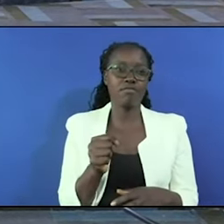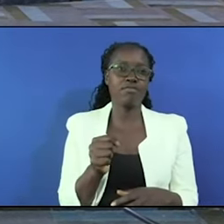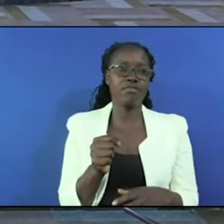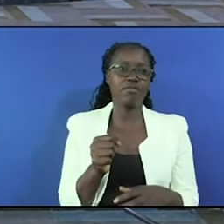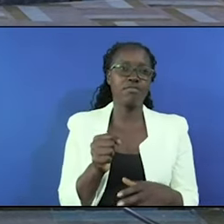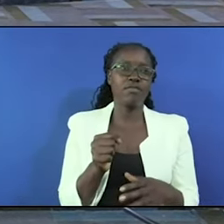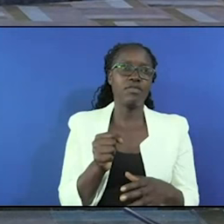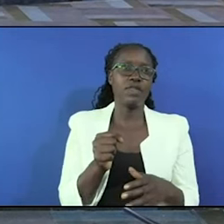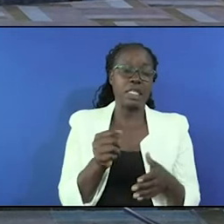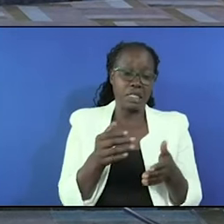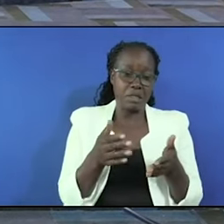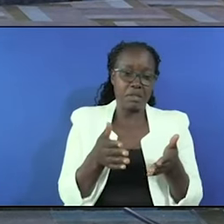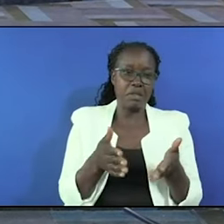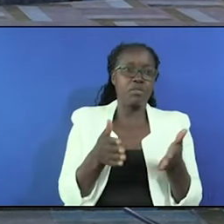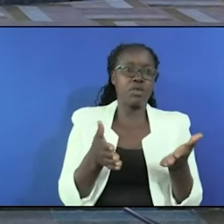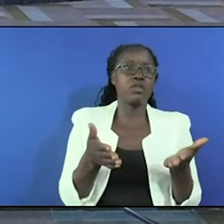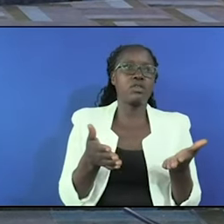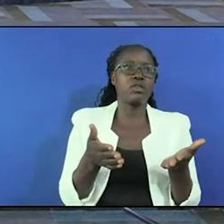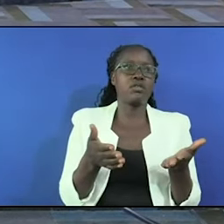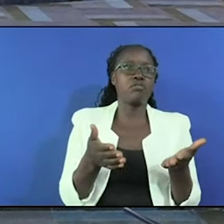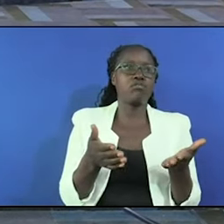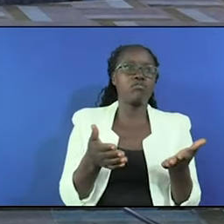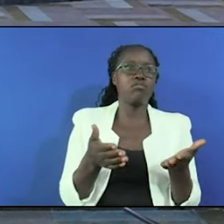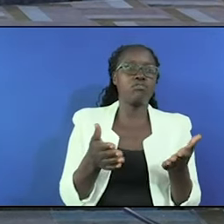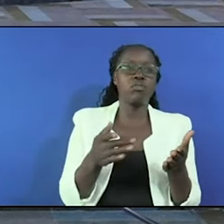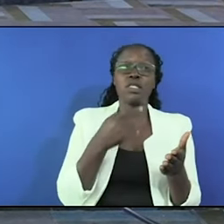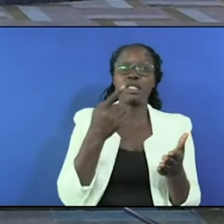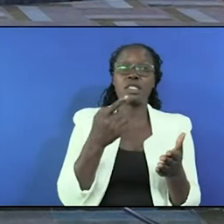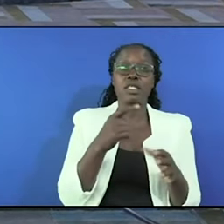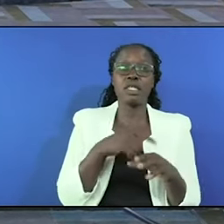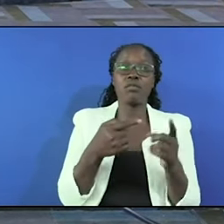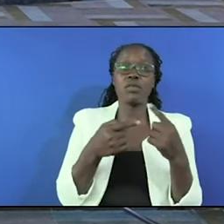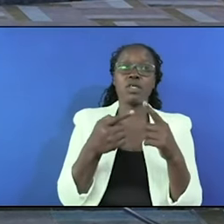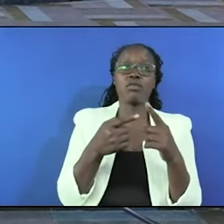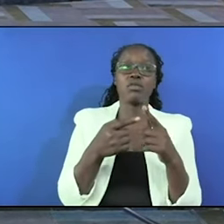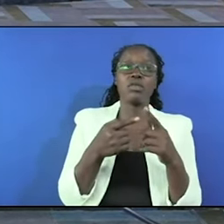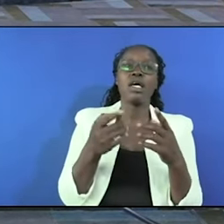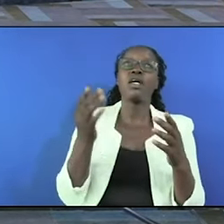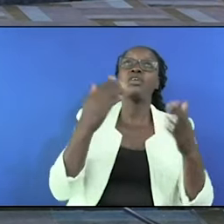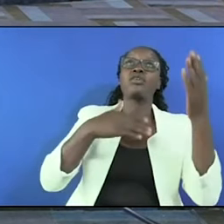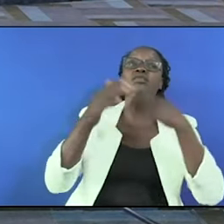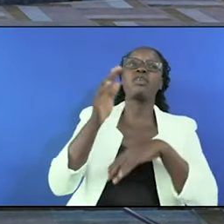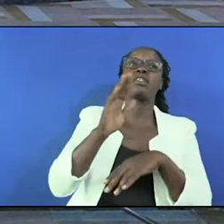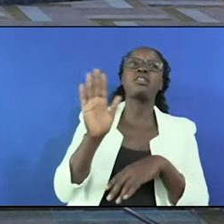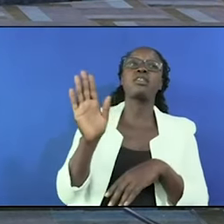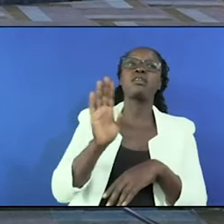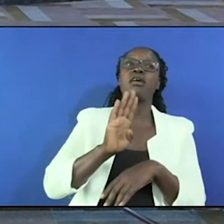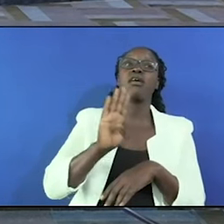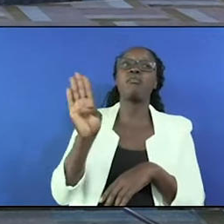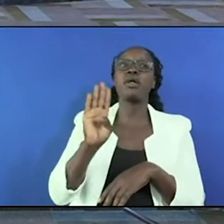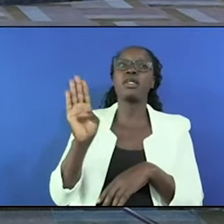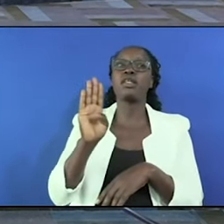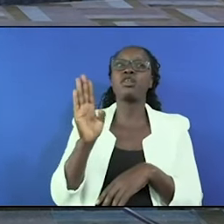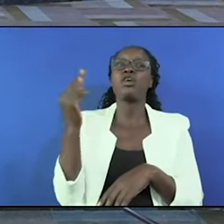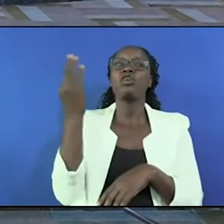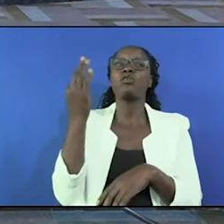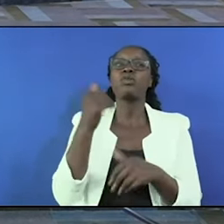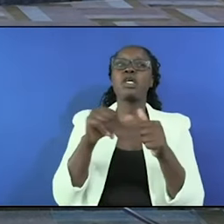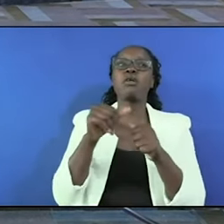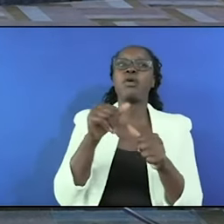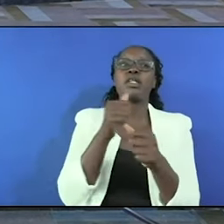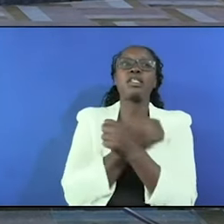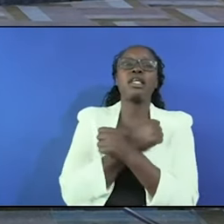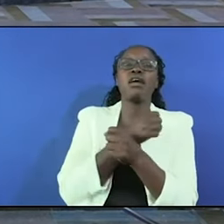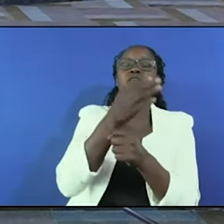the president of our division, puts it when he came to the University of Eastern Africa to preach about the love of